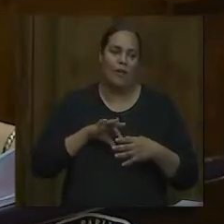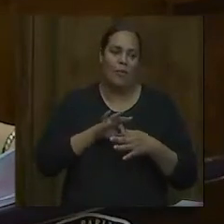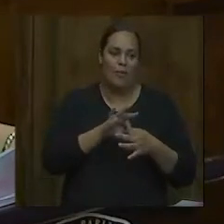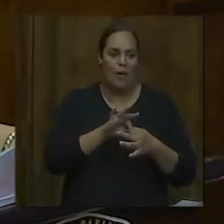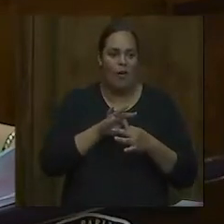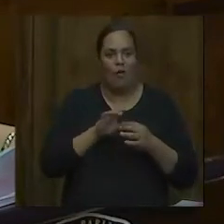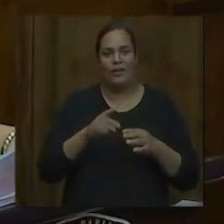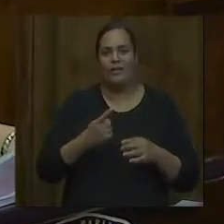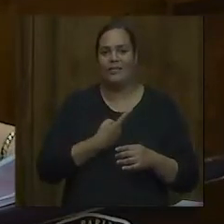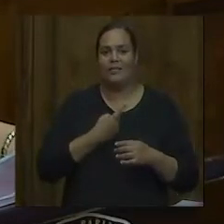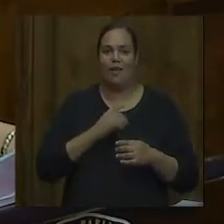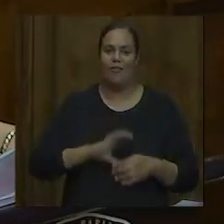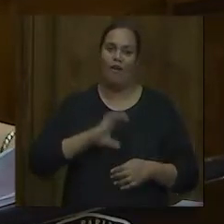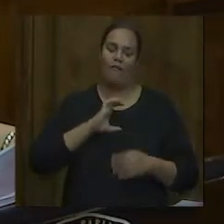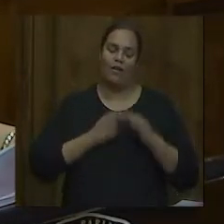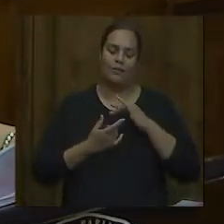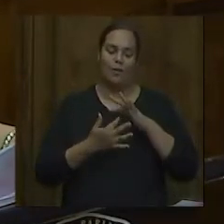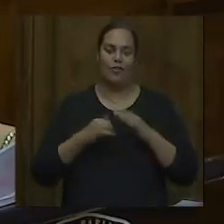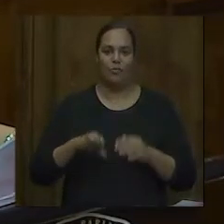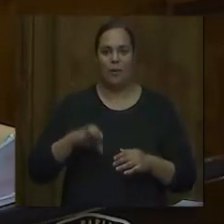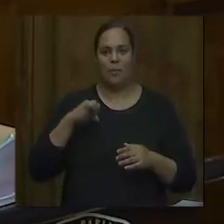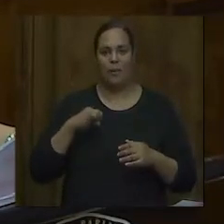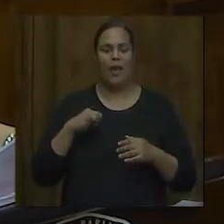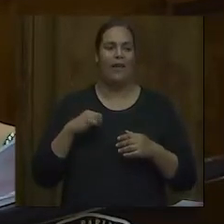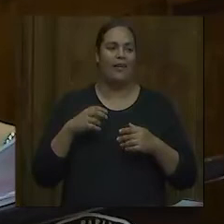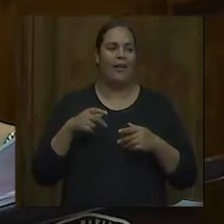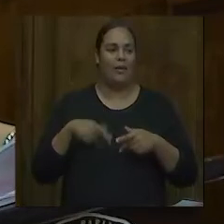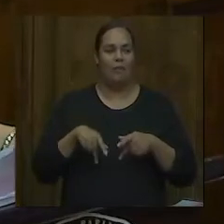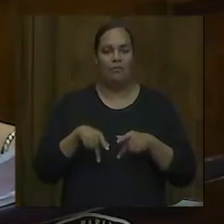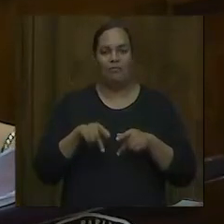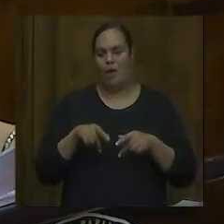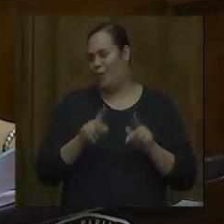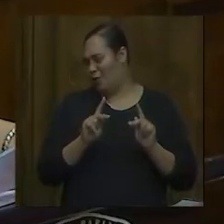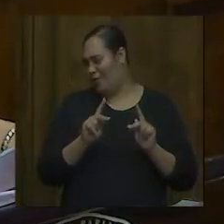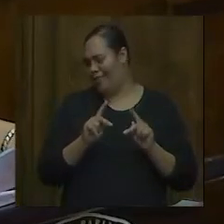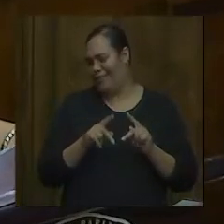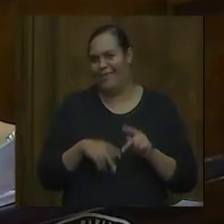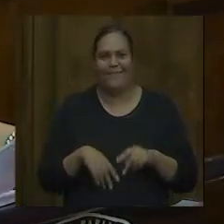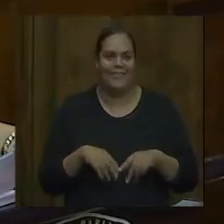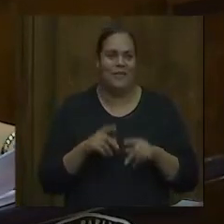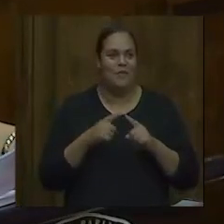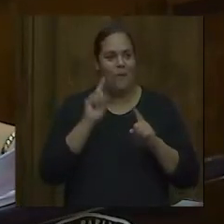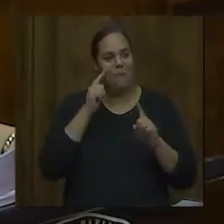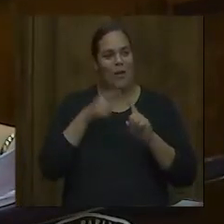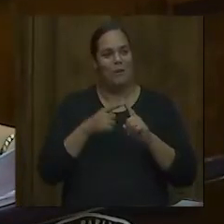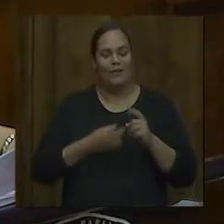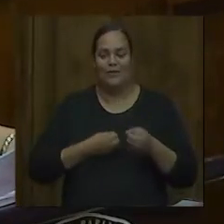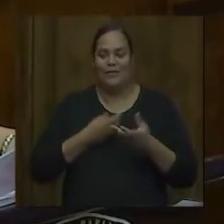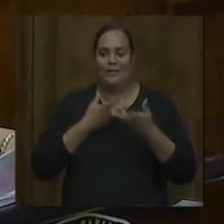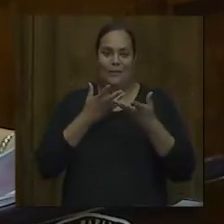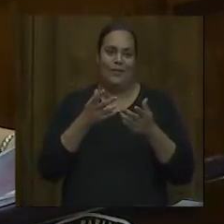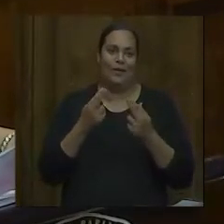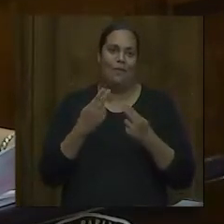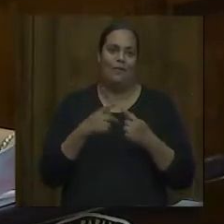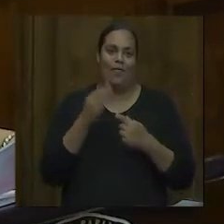respect, self-confidence, passion, pride, hope, and unity, it also provides focus, direction, purpose, expression, and hope for the